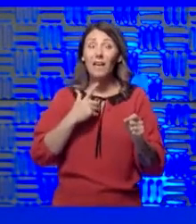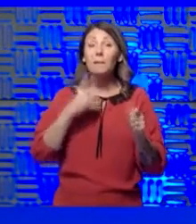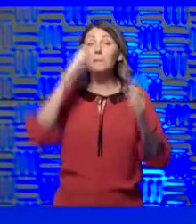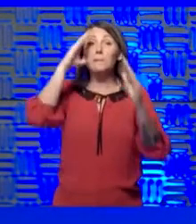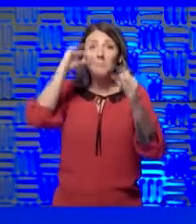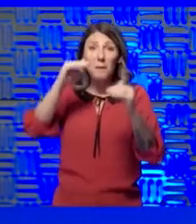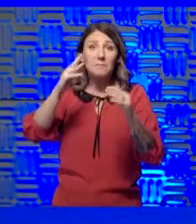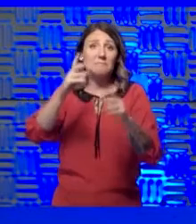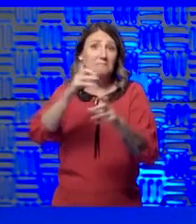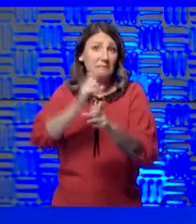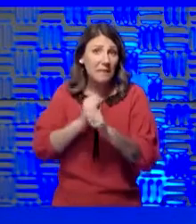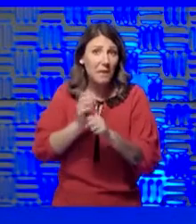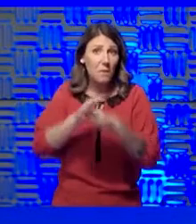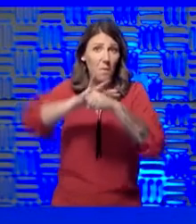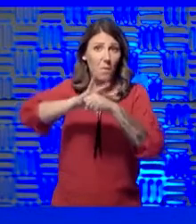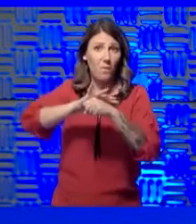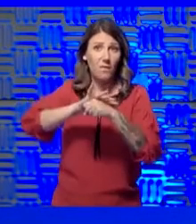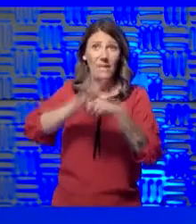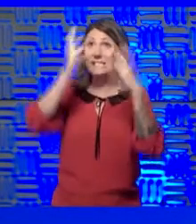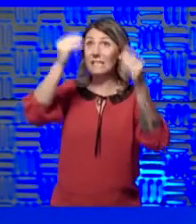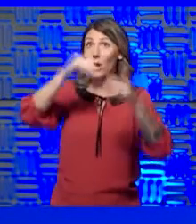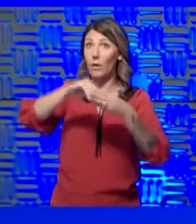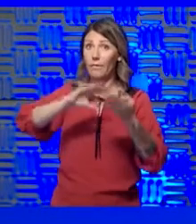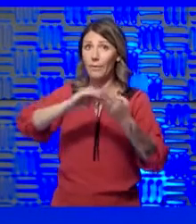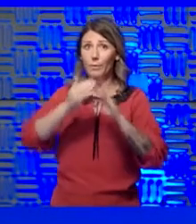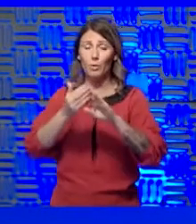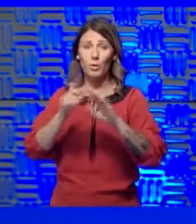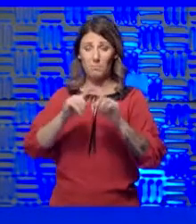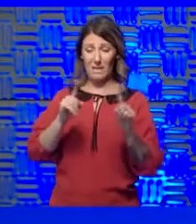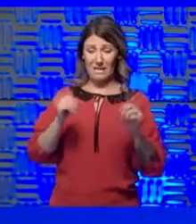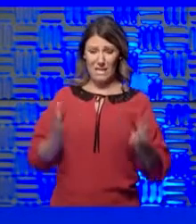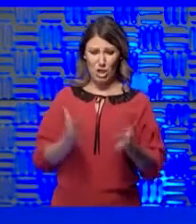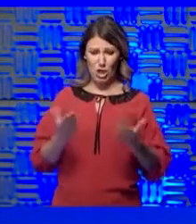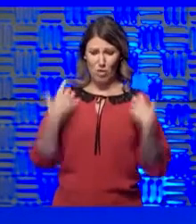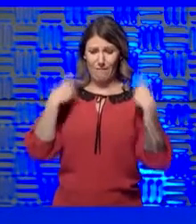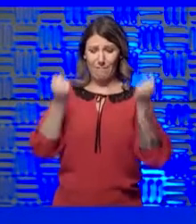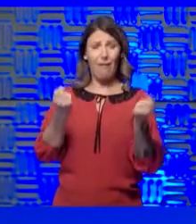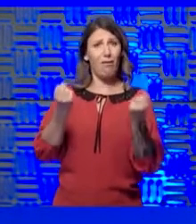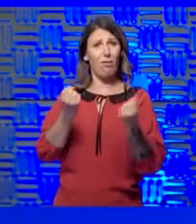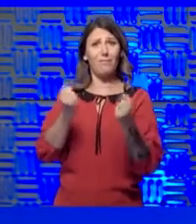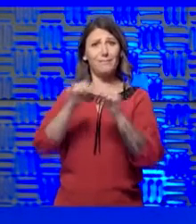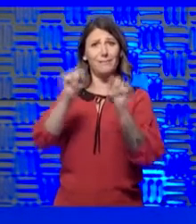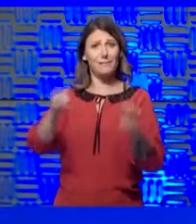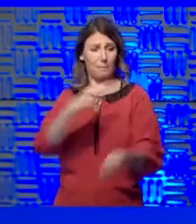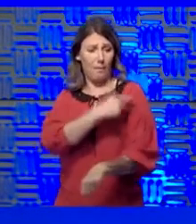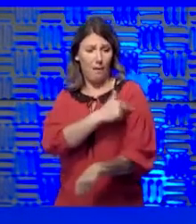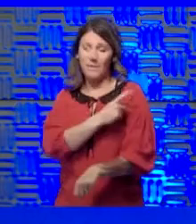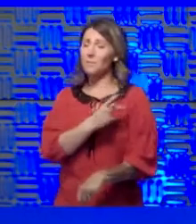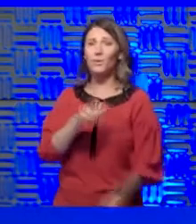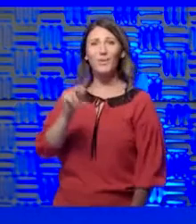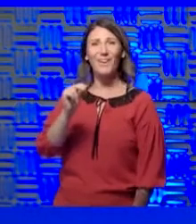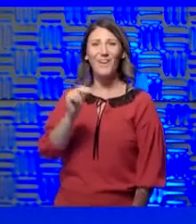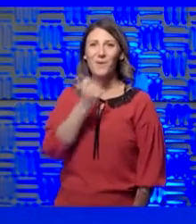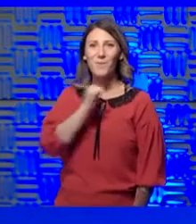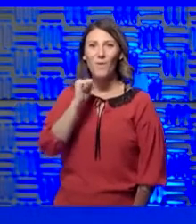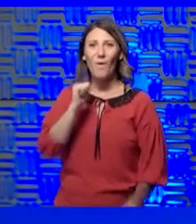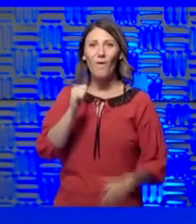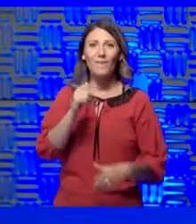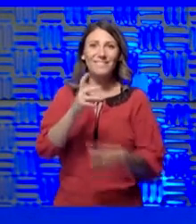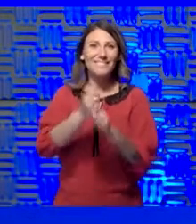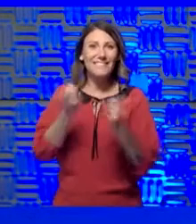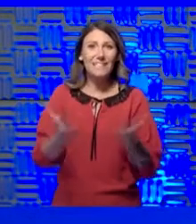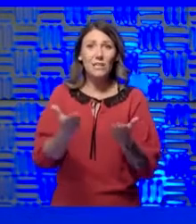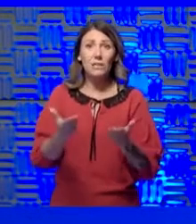there in the community, but I won't get it here at the health system, at the hospital. Because I know that we have